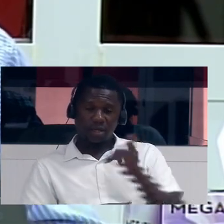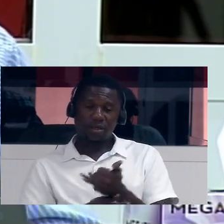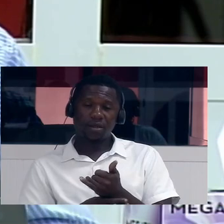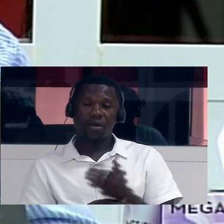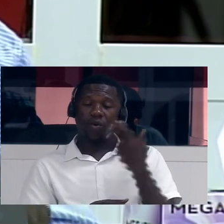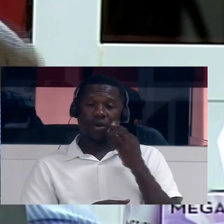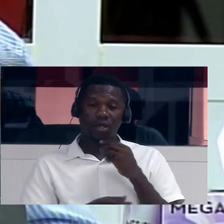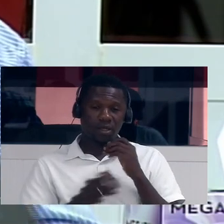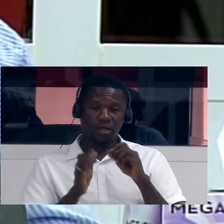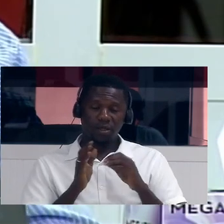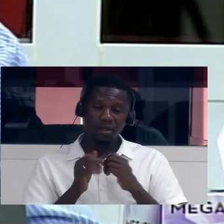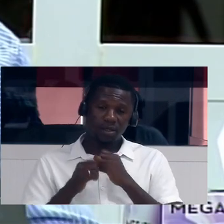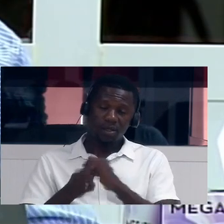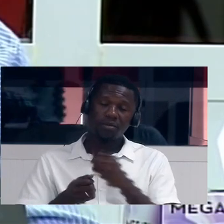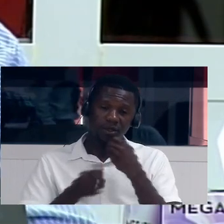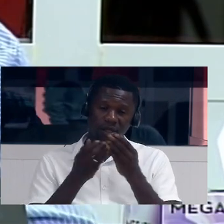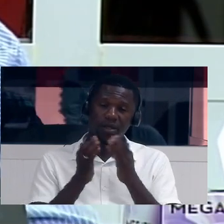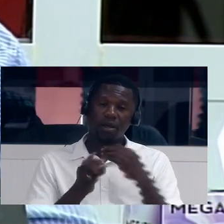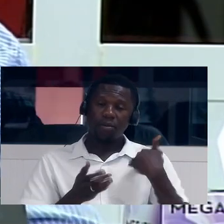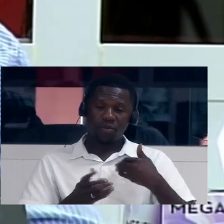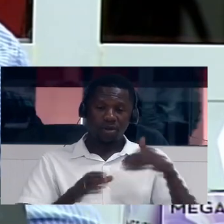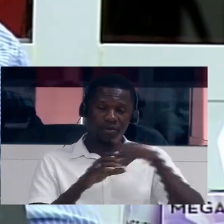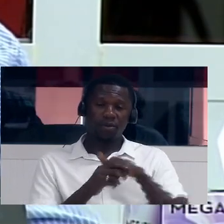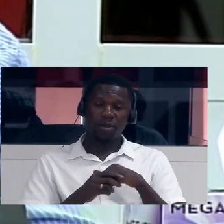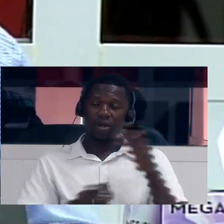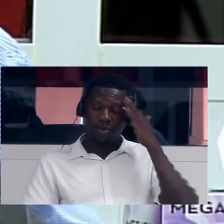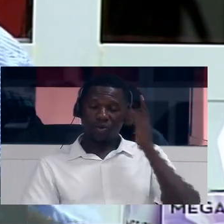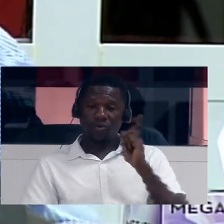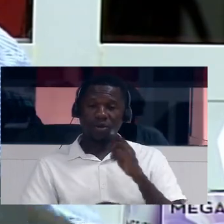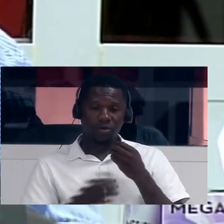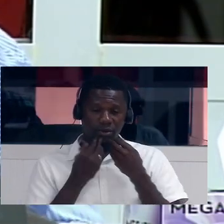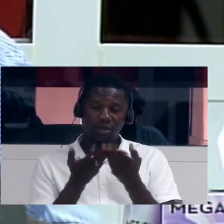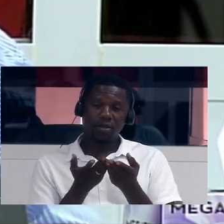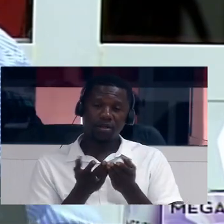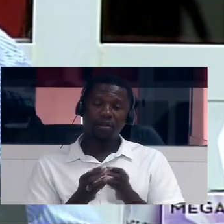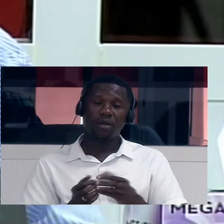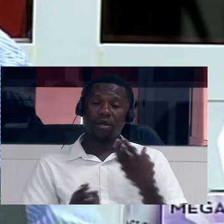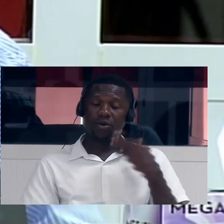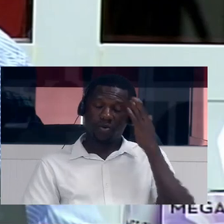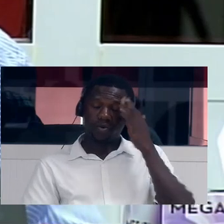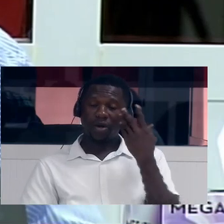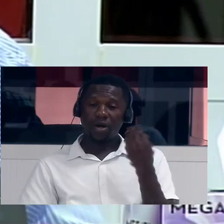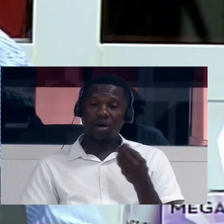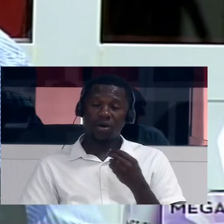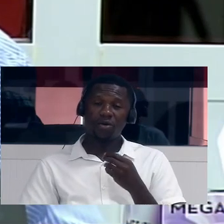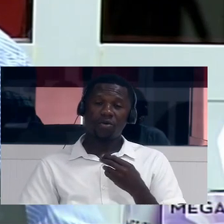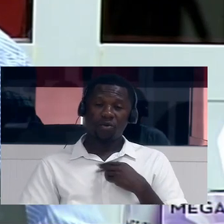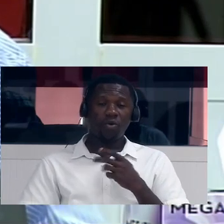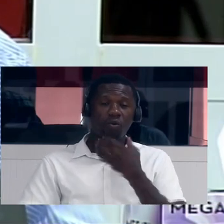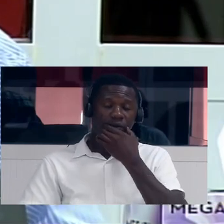saying that people were involved, I know exactly what I'm saying. Yes, I agree. And I know how vulnerable I had